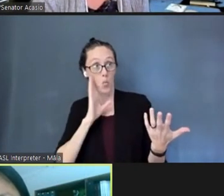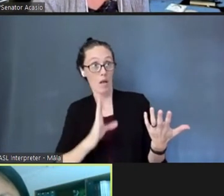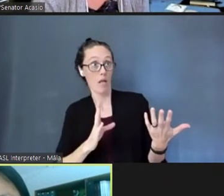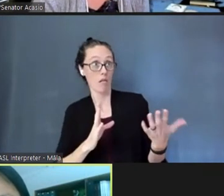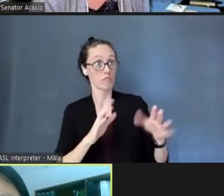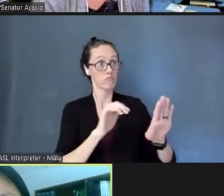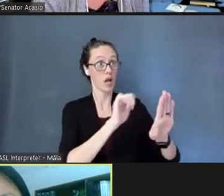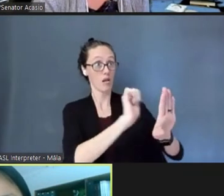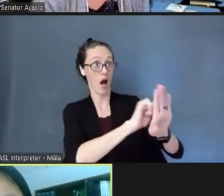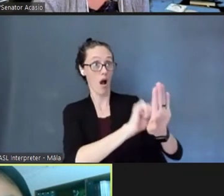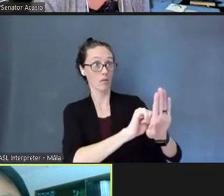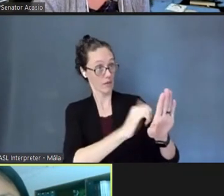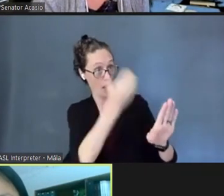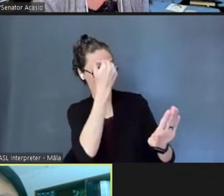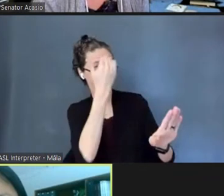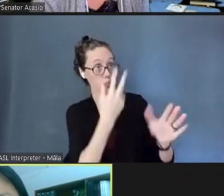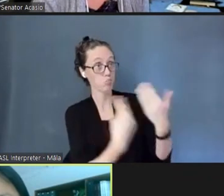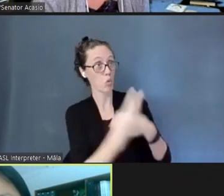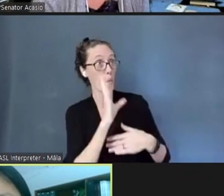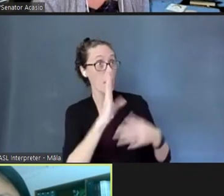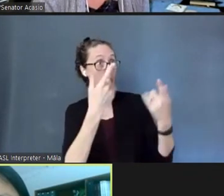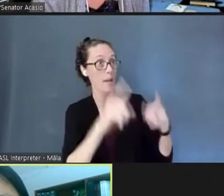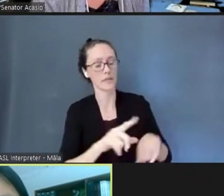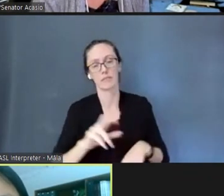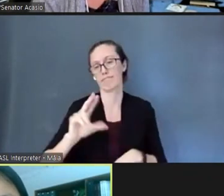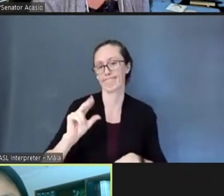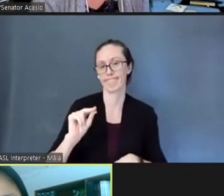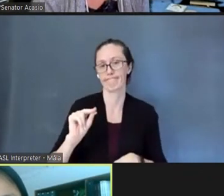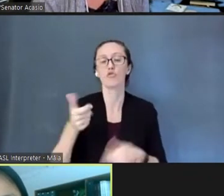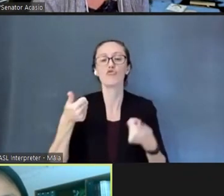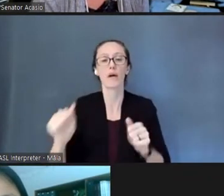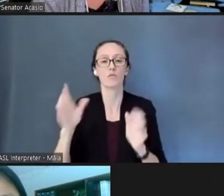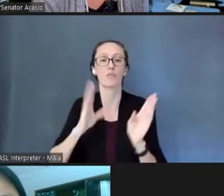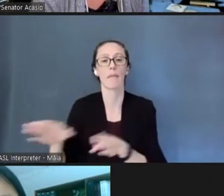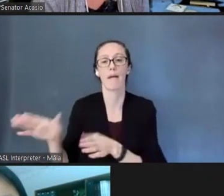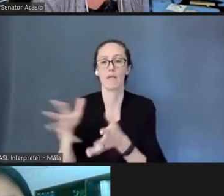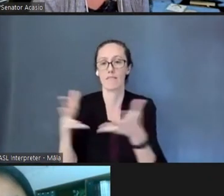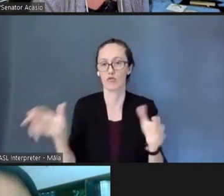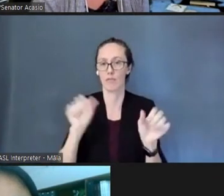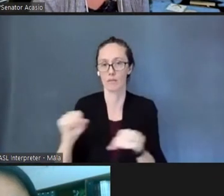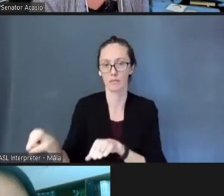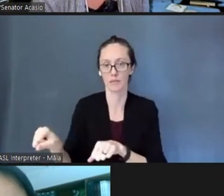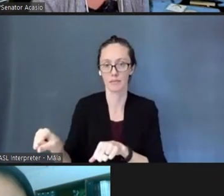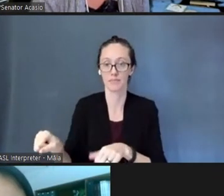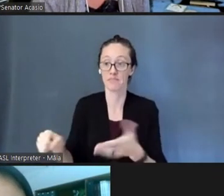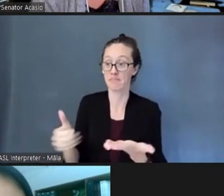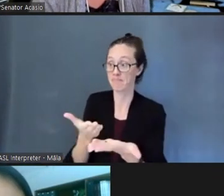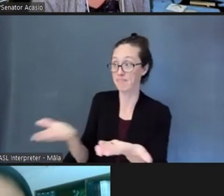that door. Right. And they try to be as prepared as they can. Okay, members, any other questions?